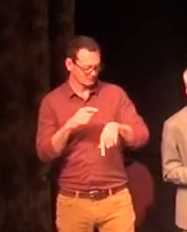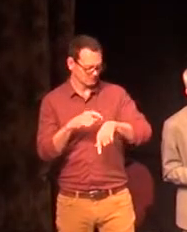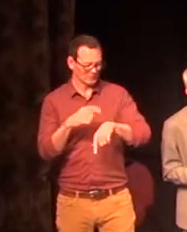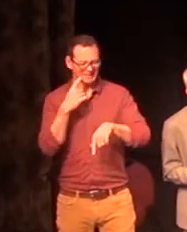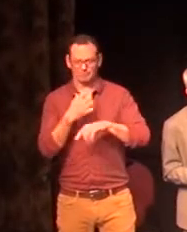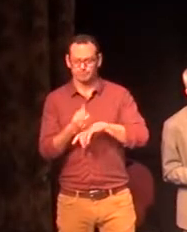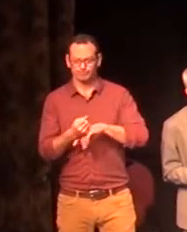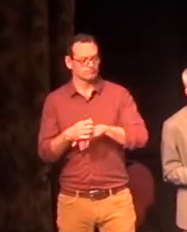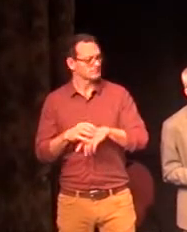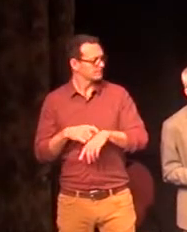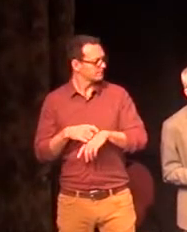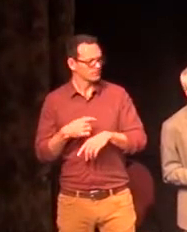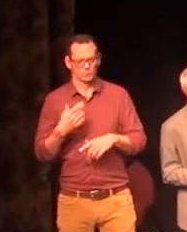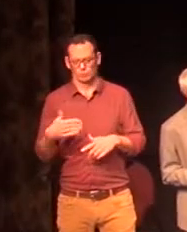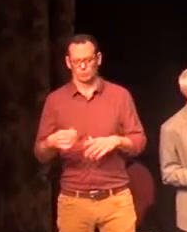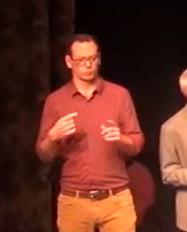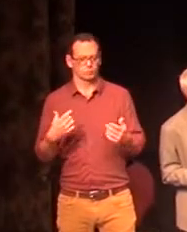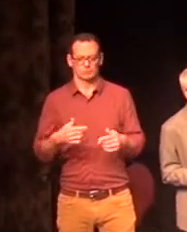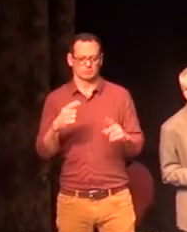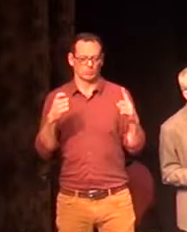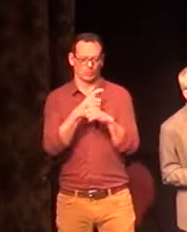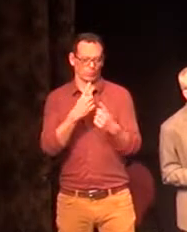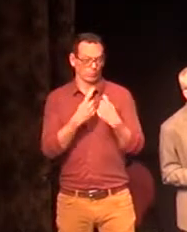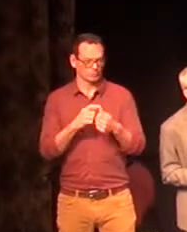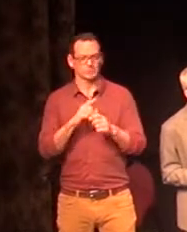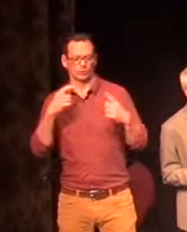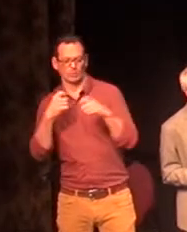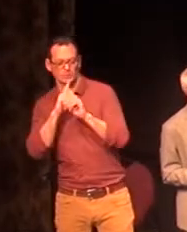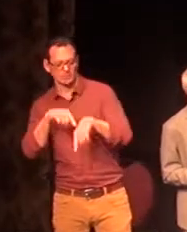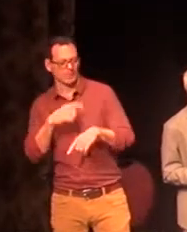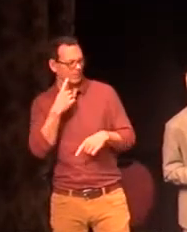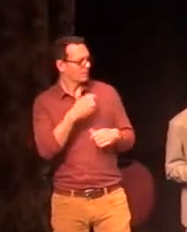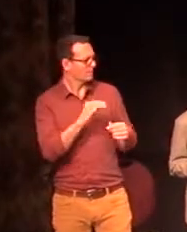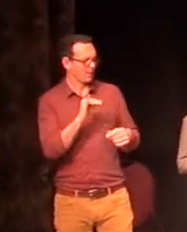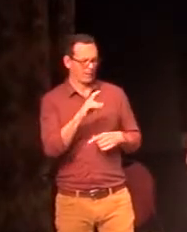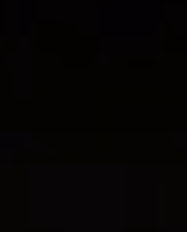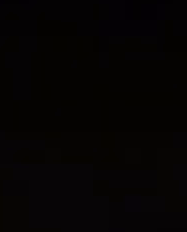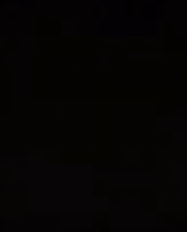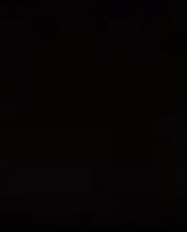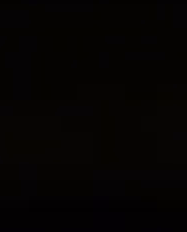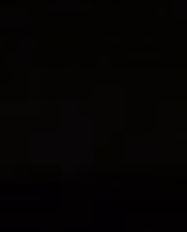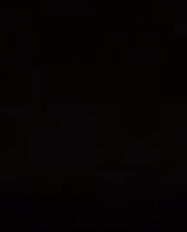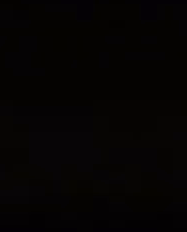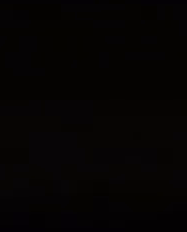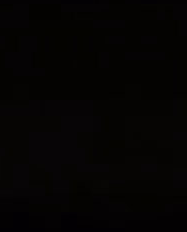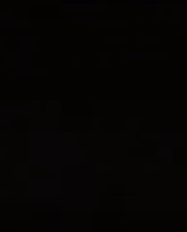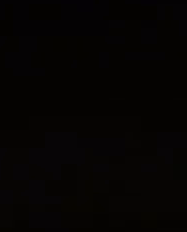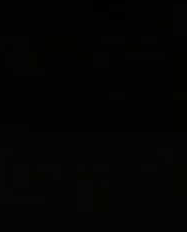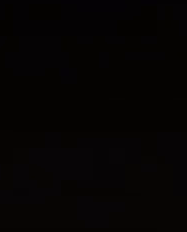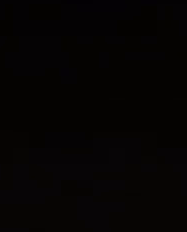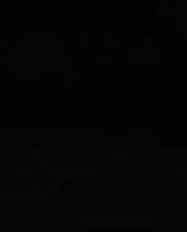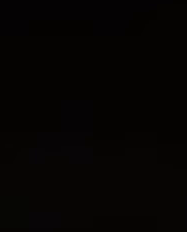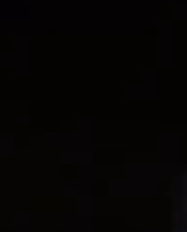time. These have been sort of complex questions with complex responses. We'll probably have Michael wrap up after that. I don't really know the quota